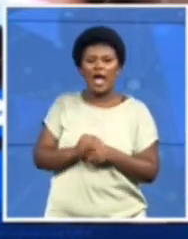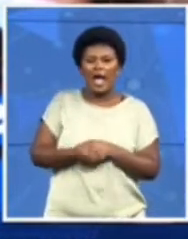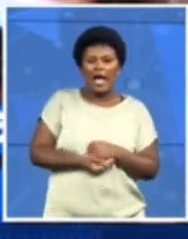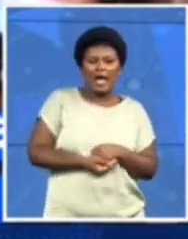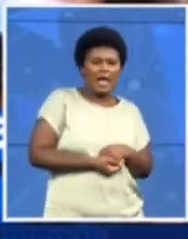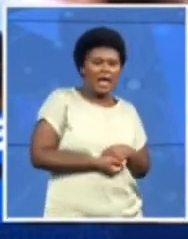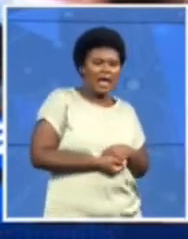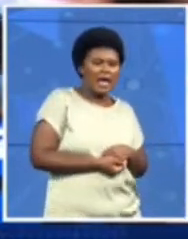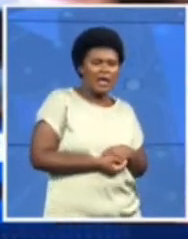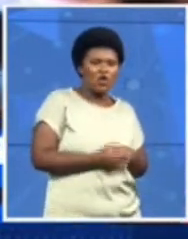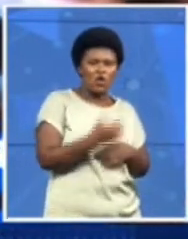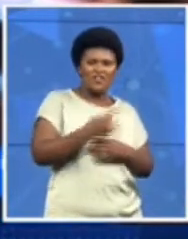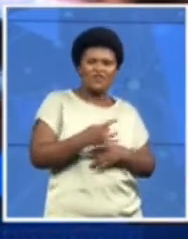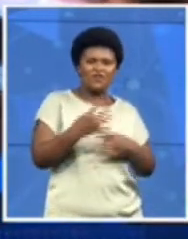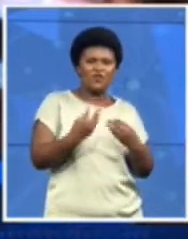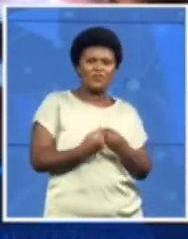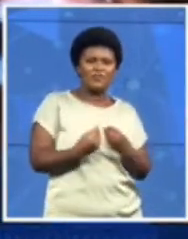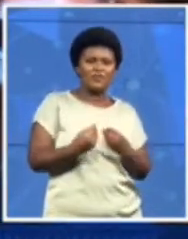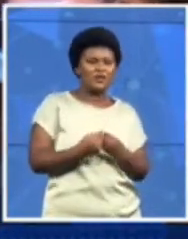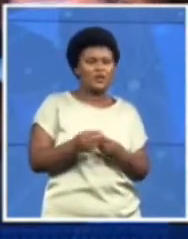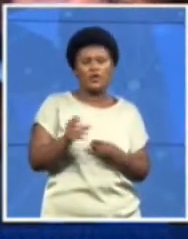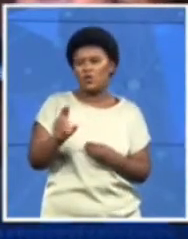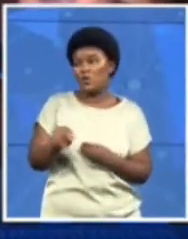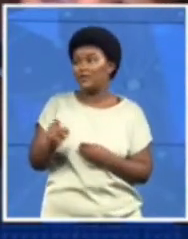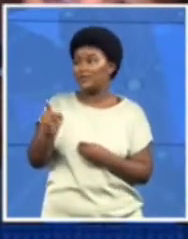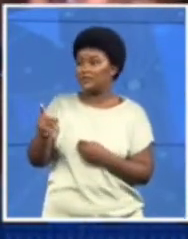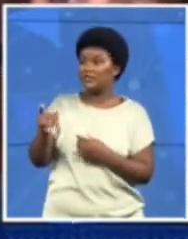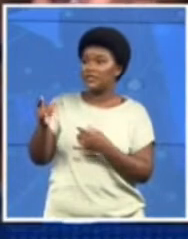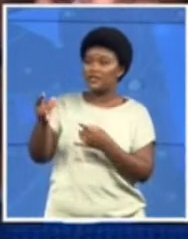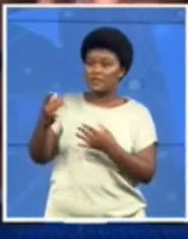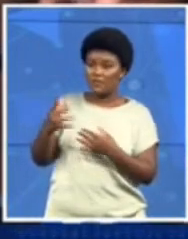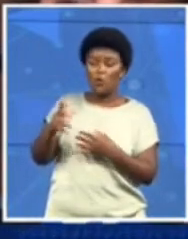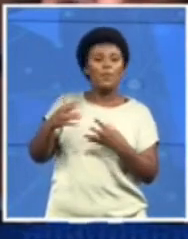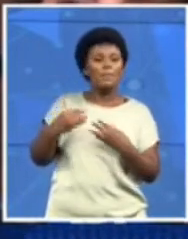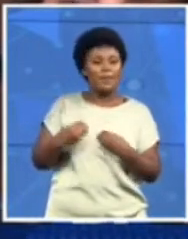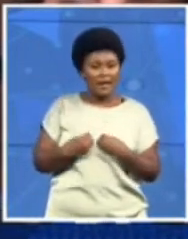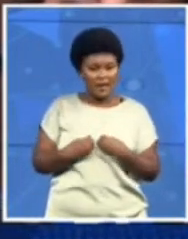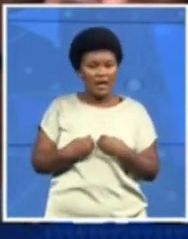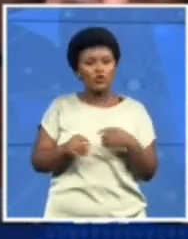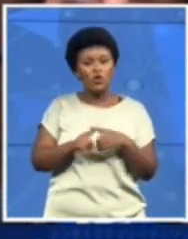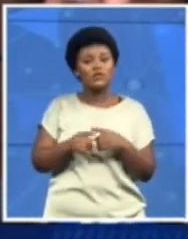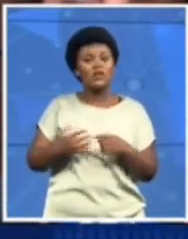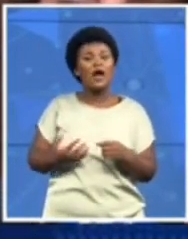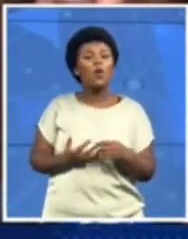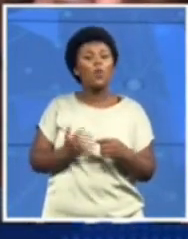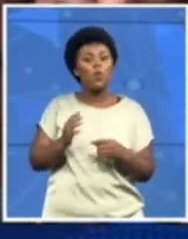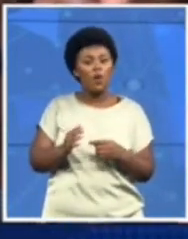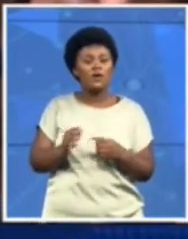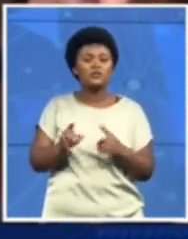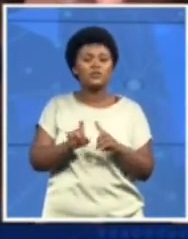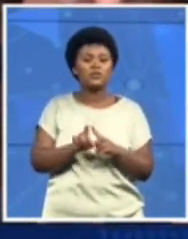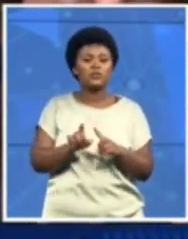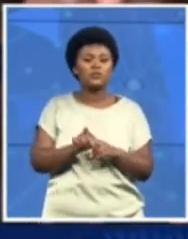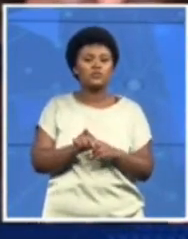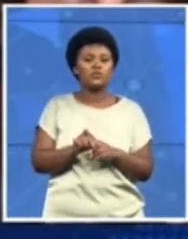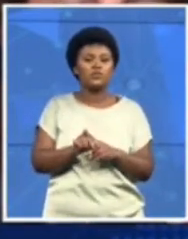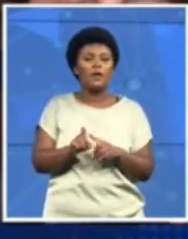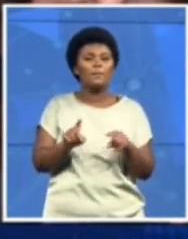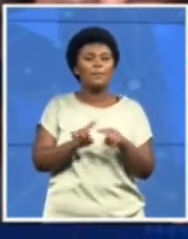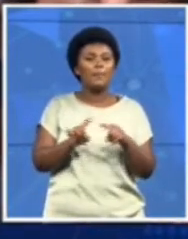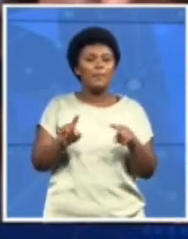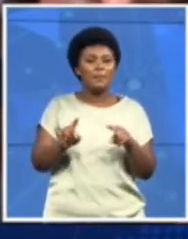well who said you be allowed, and I wanted as well that you be allowed, but there will be those issues which